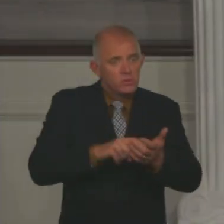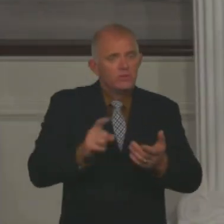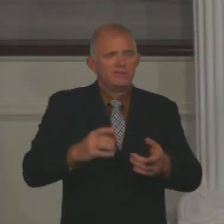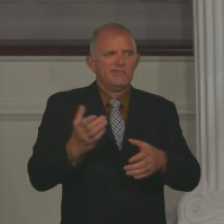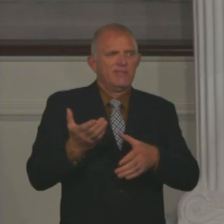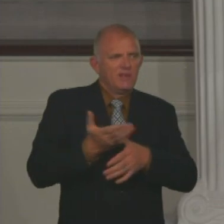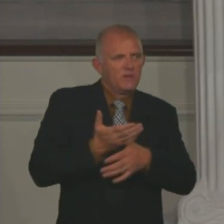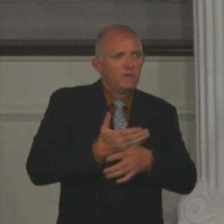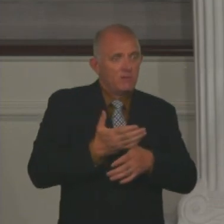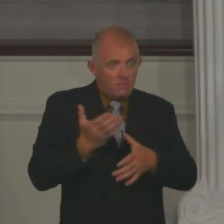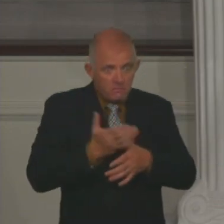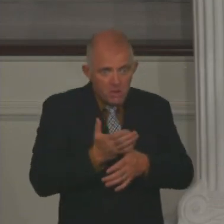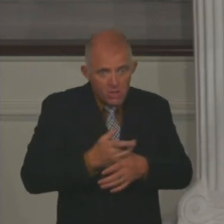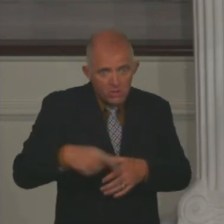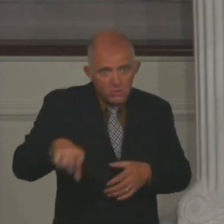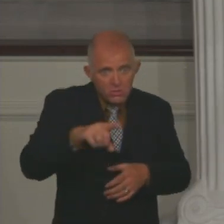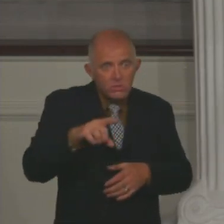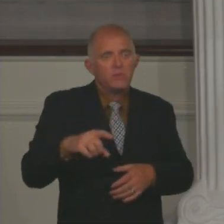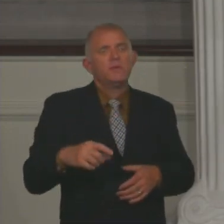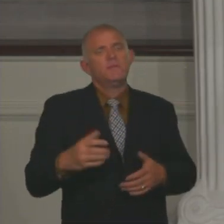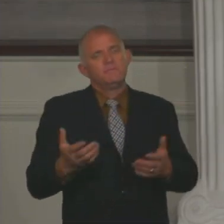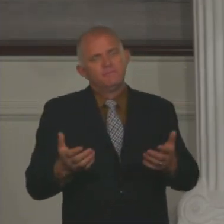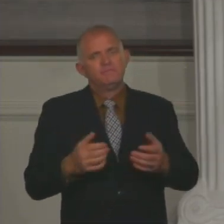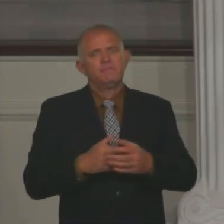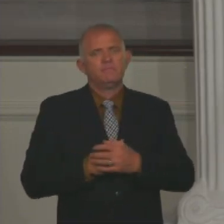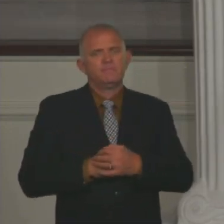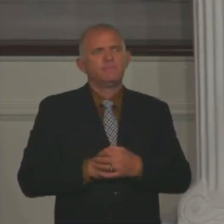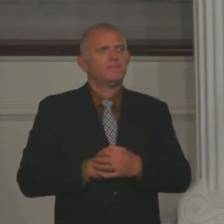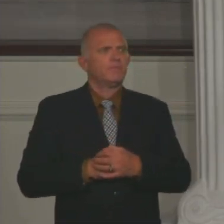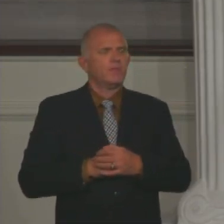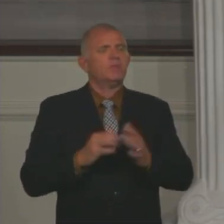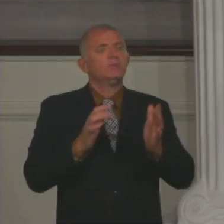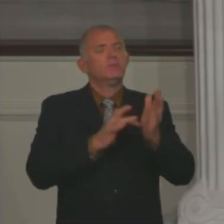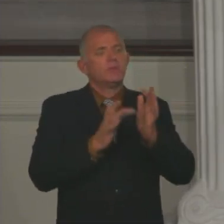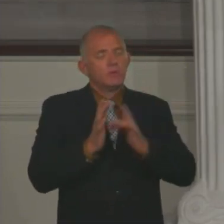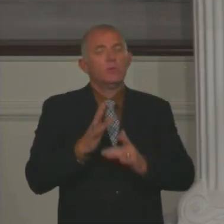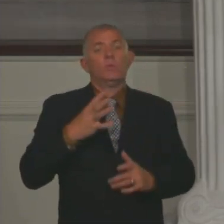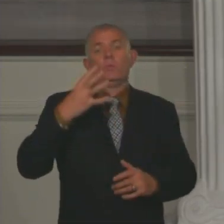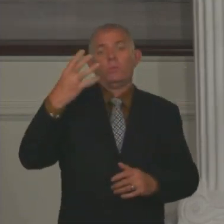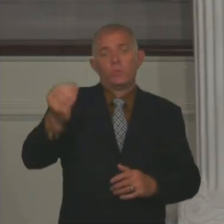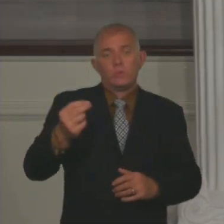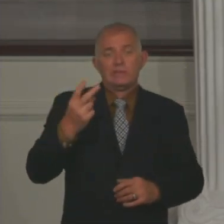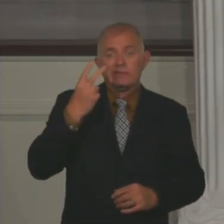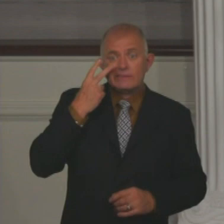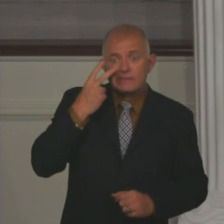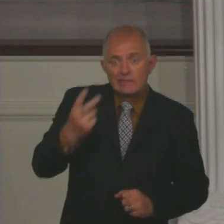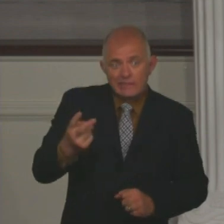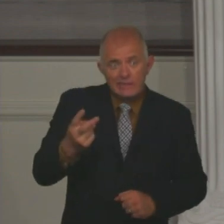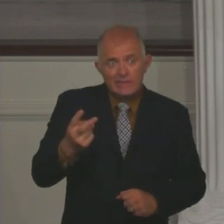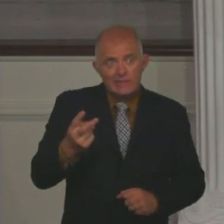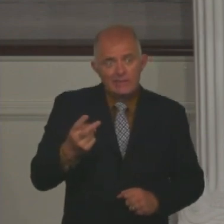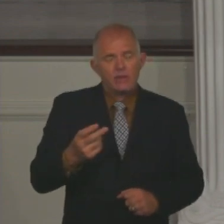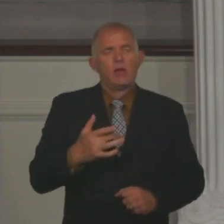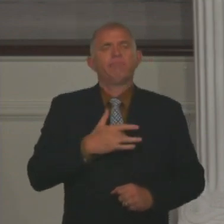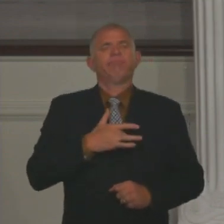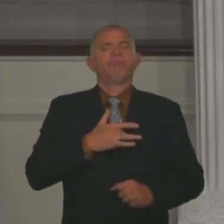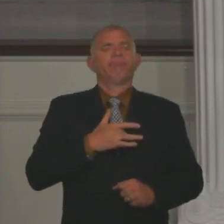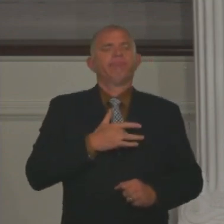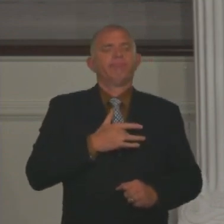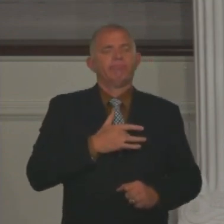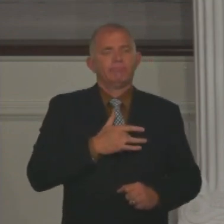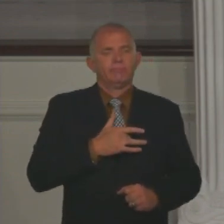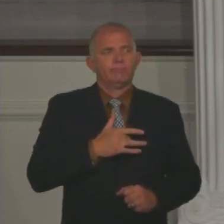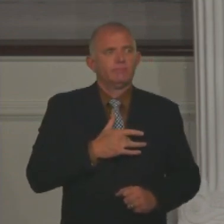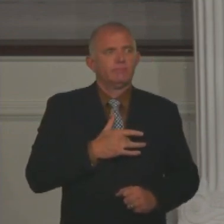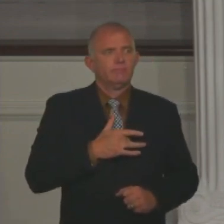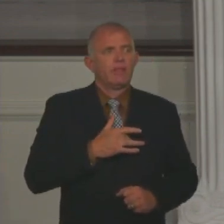Does it bother me? He went out. He saw. He was moved with compassion on them because of their